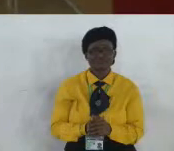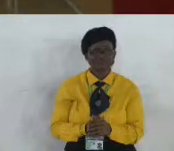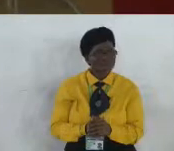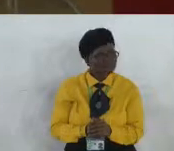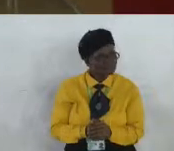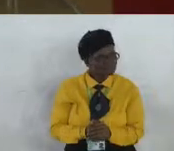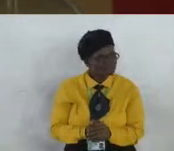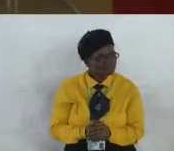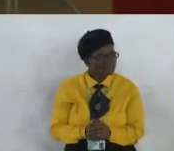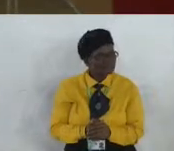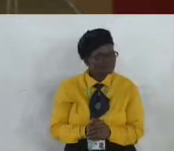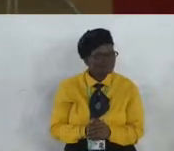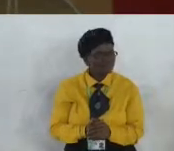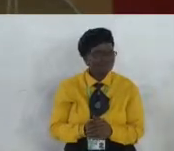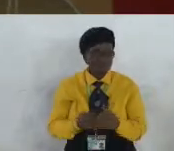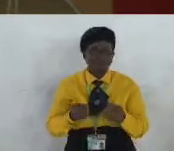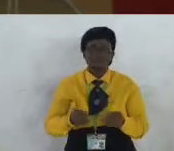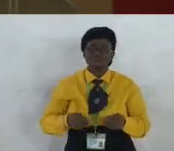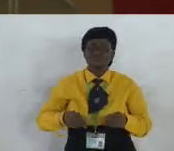Accelerate my progress.